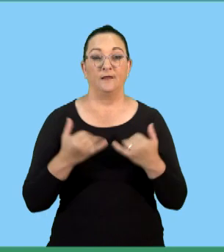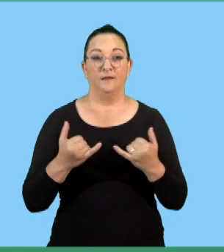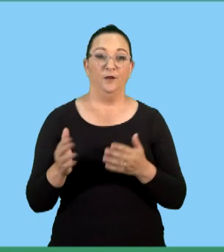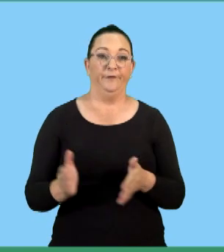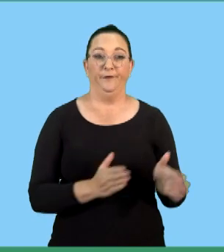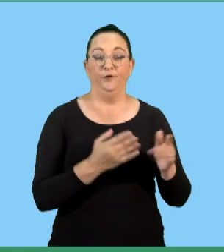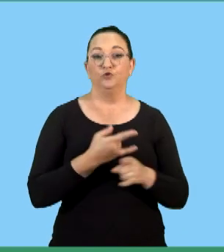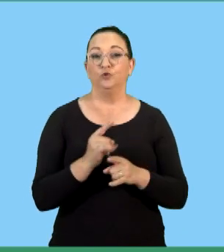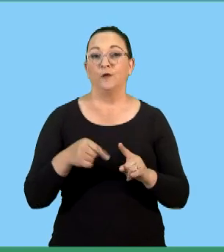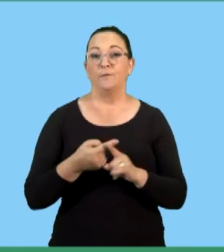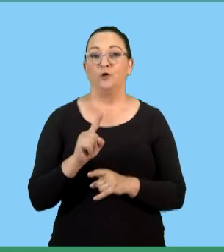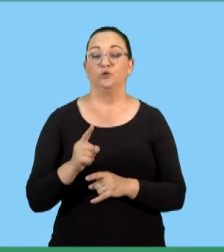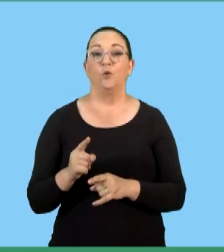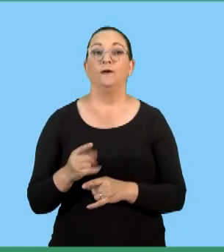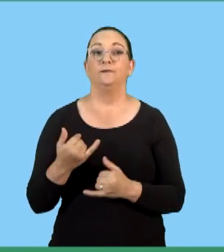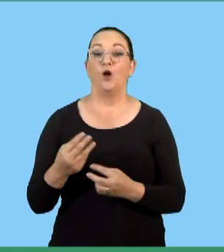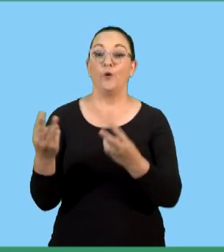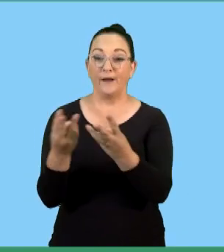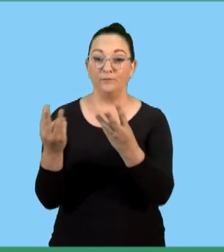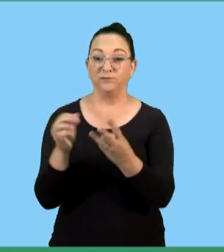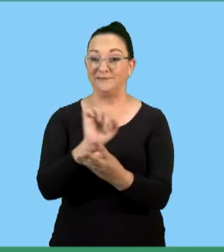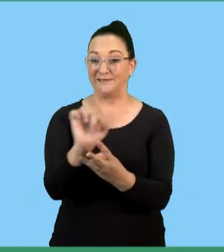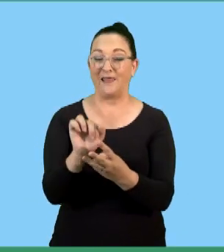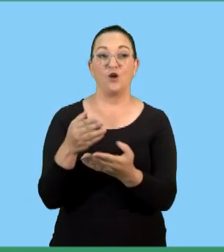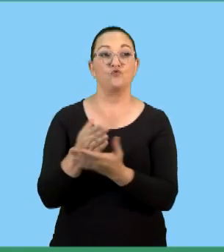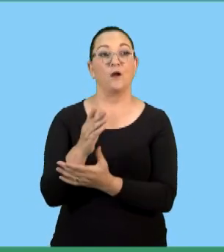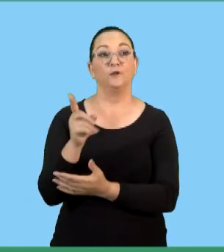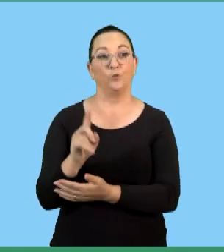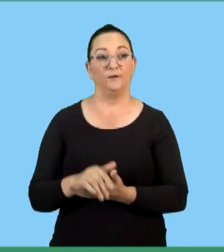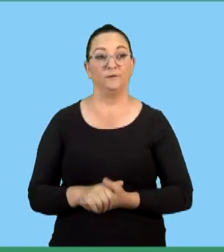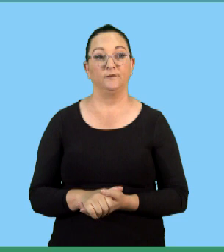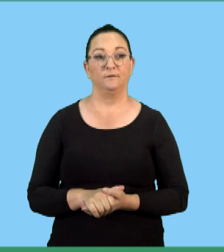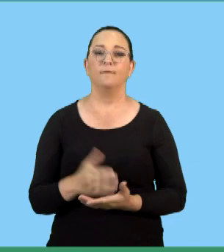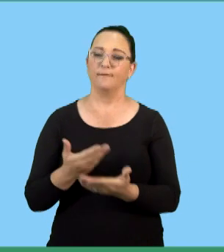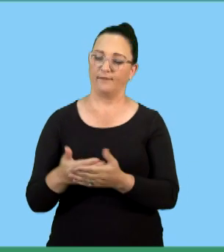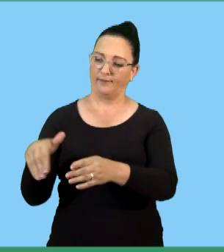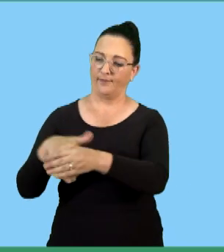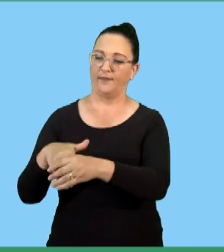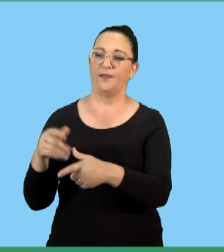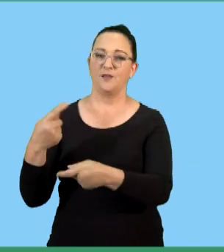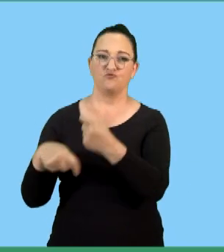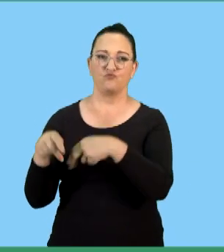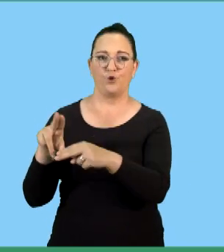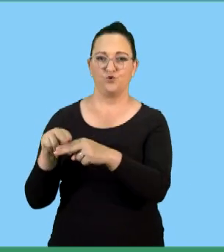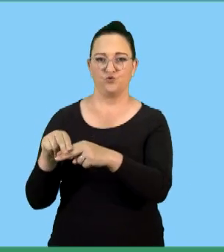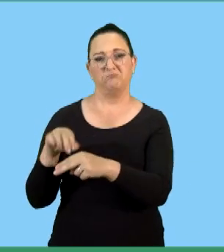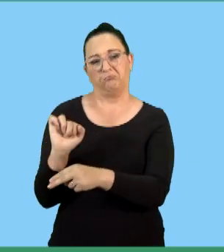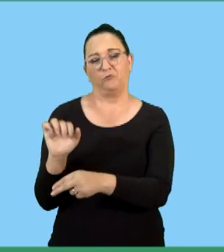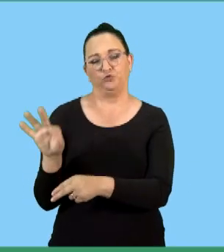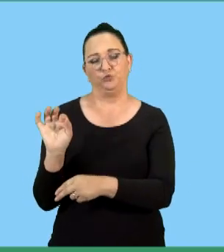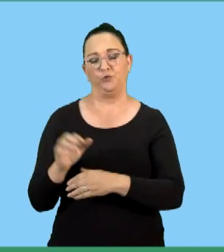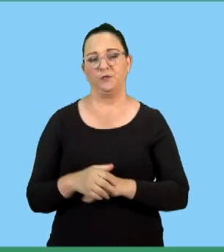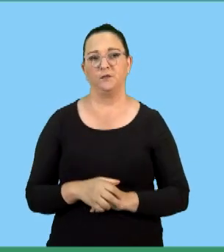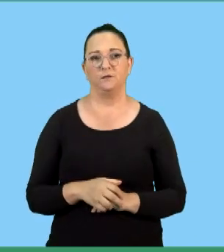speak about the employees' rights. Right, employees have a right to join a trade union of their choice. So remember, we said if